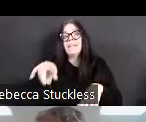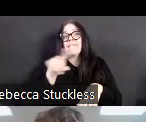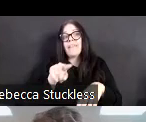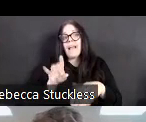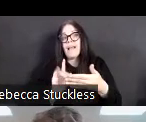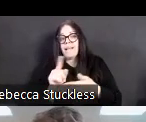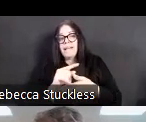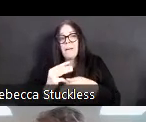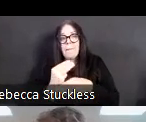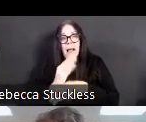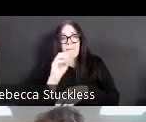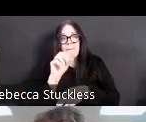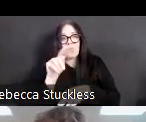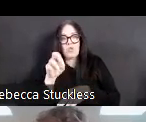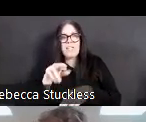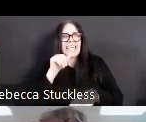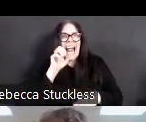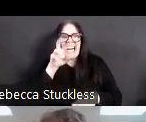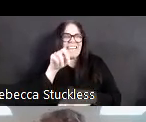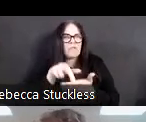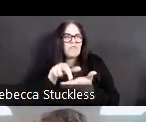they're not even registered with us